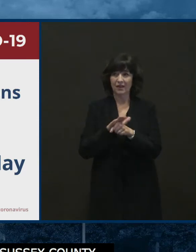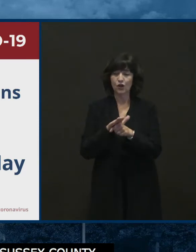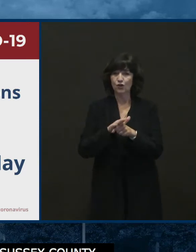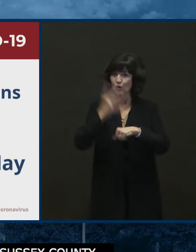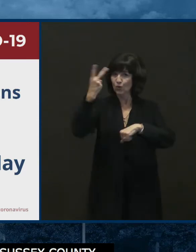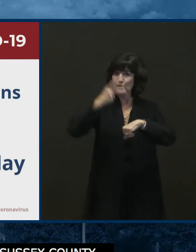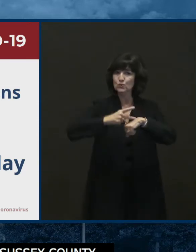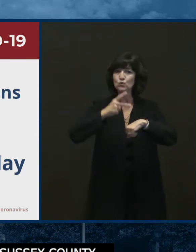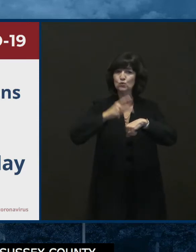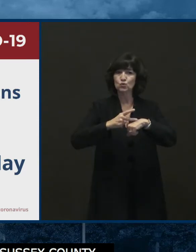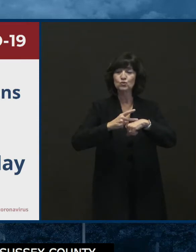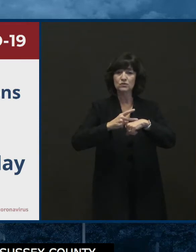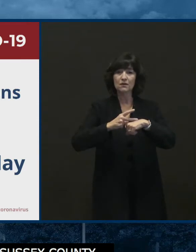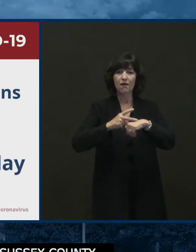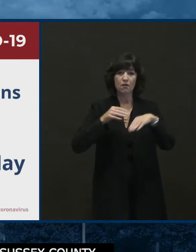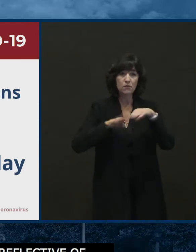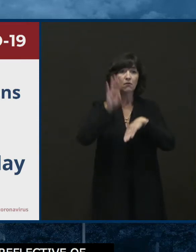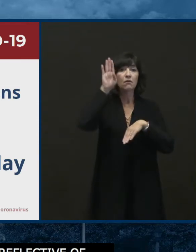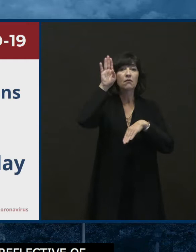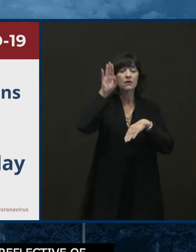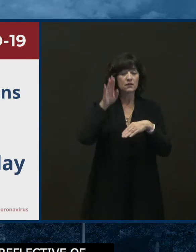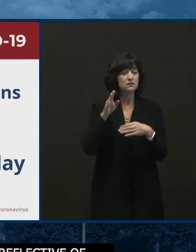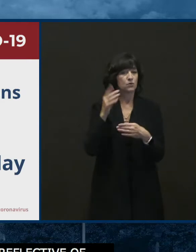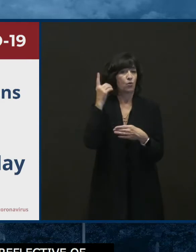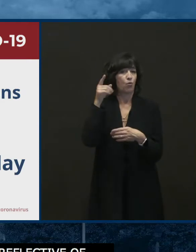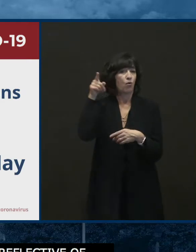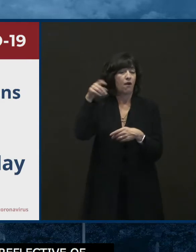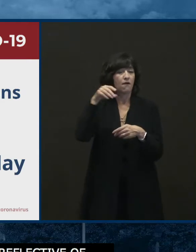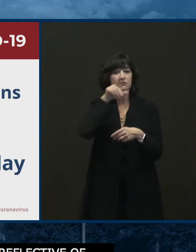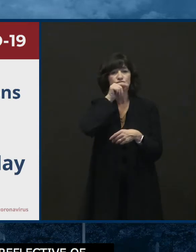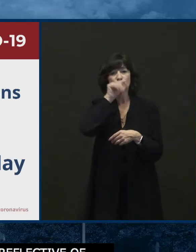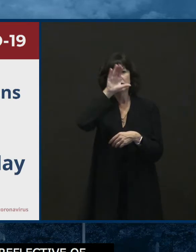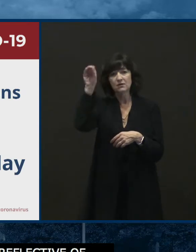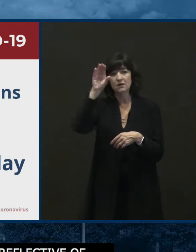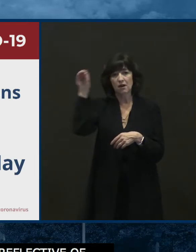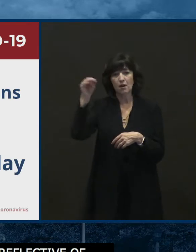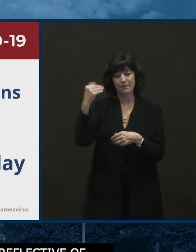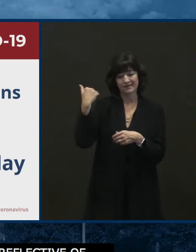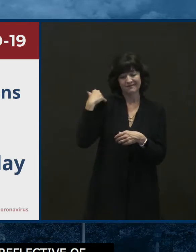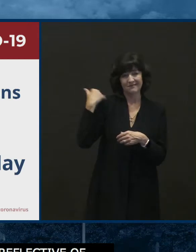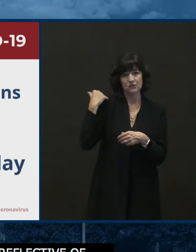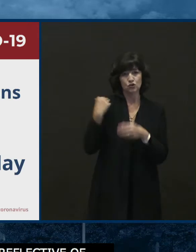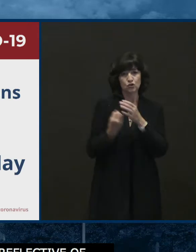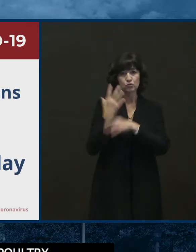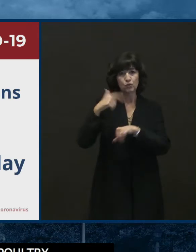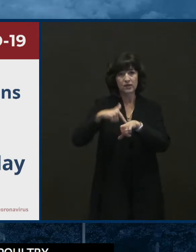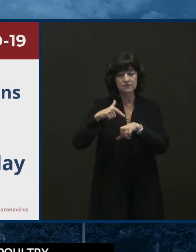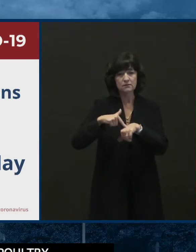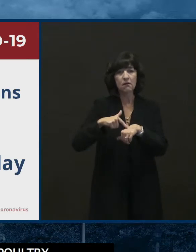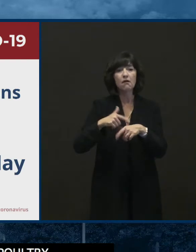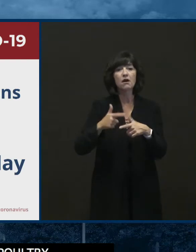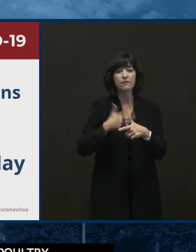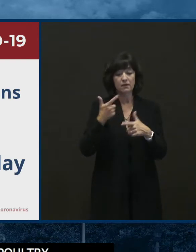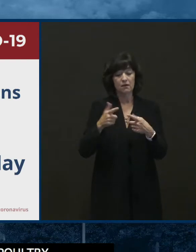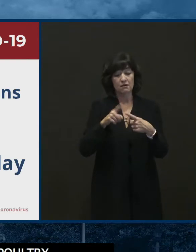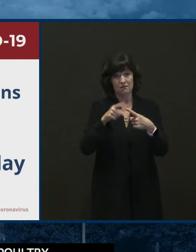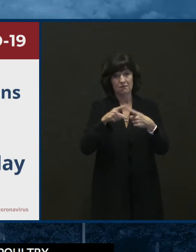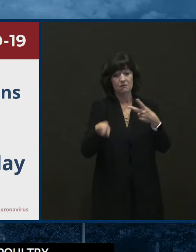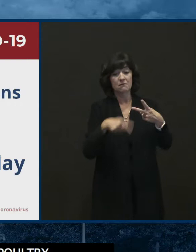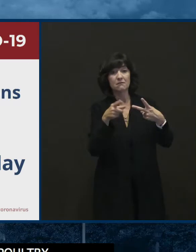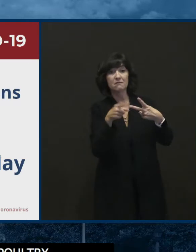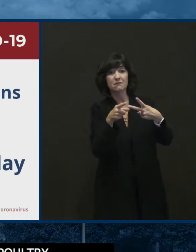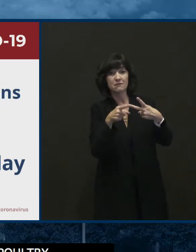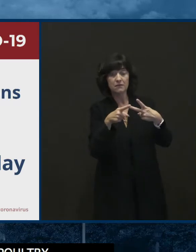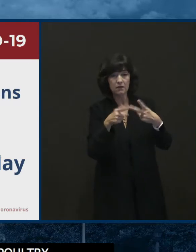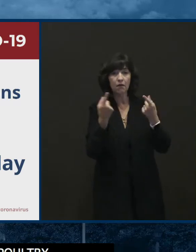the poultry industry back in the spring, and then the beach communities as we